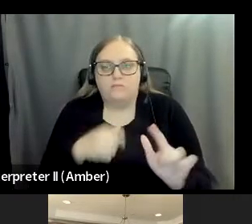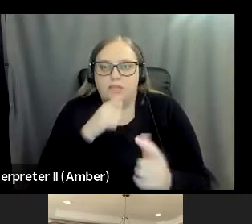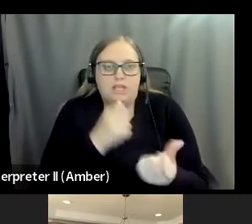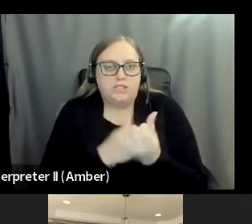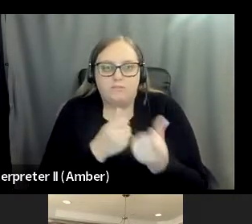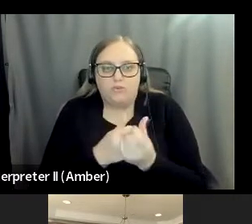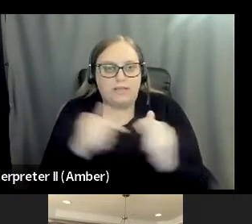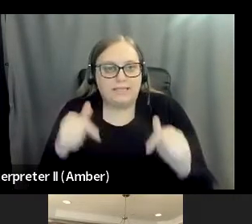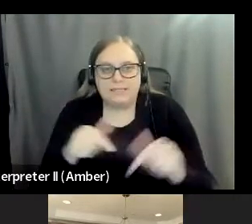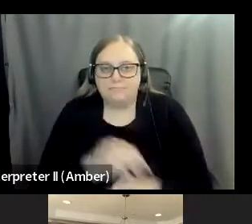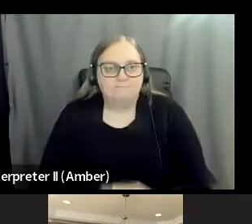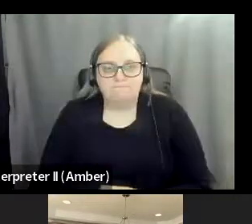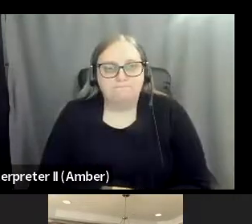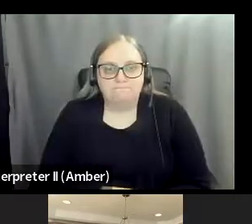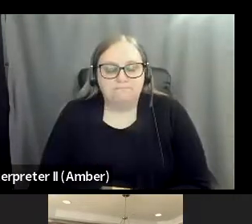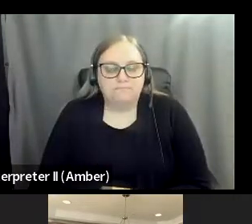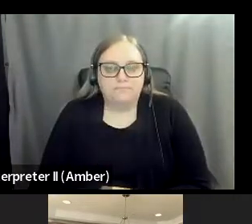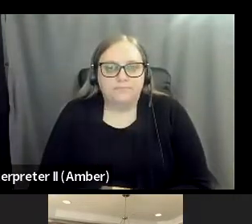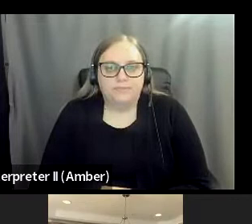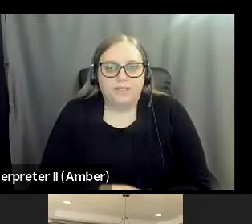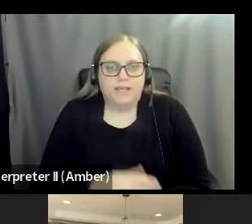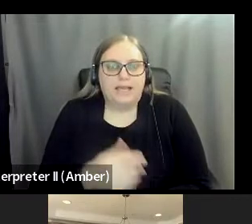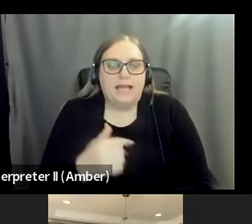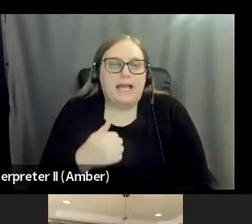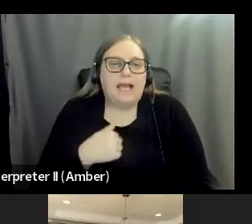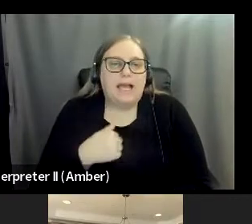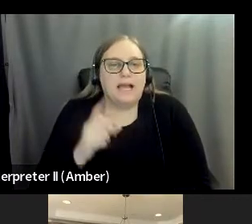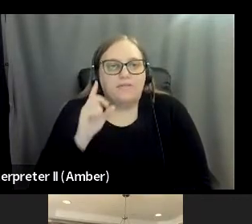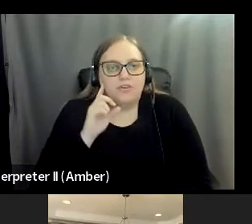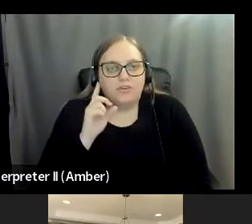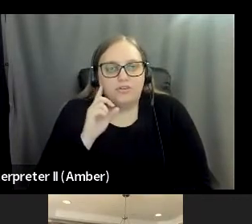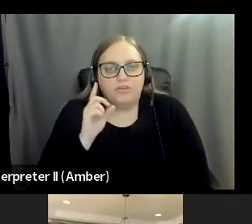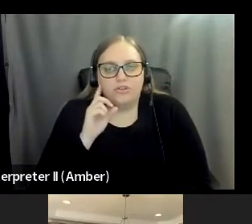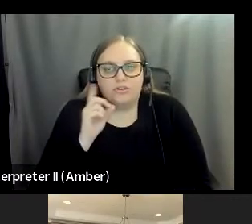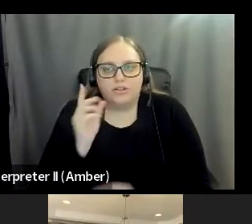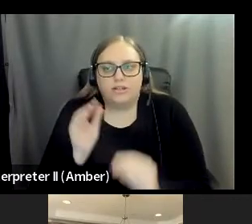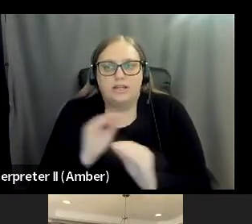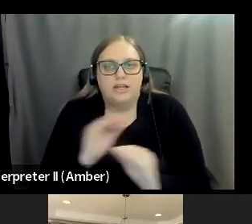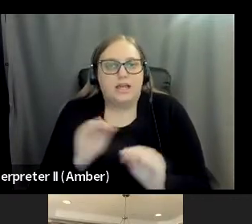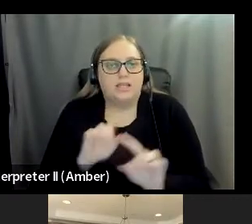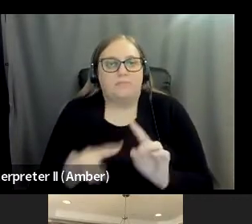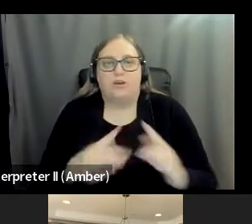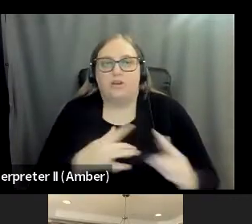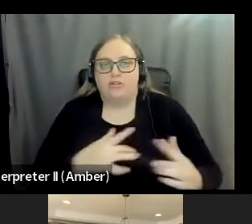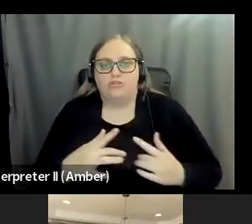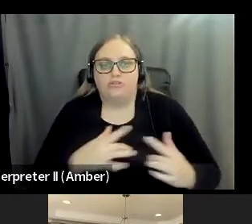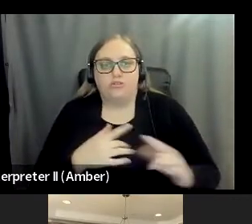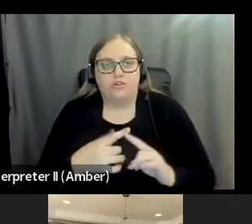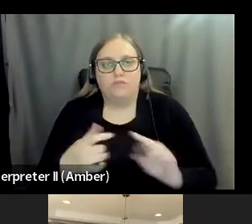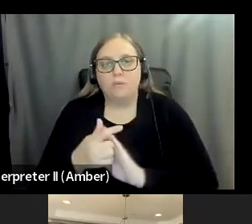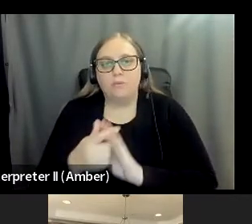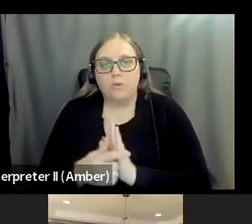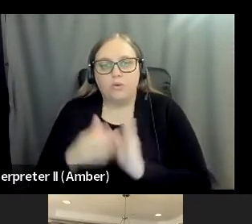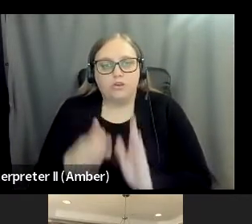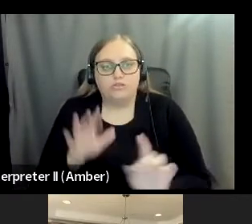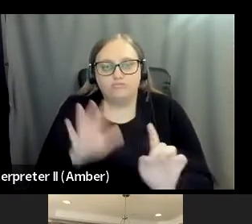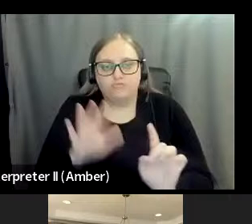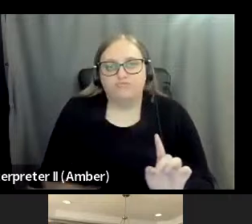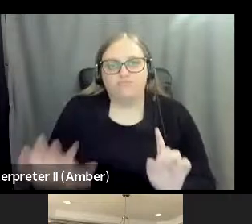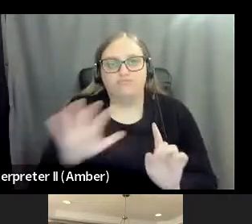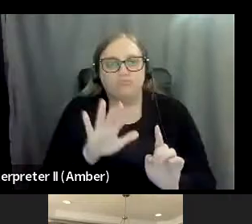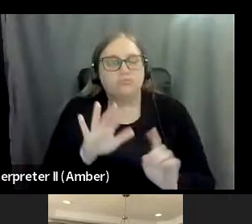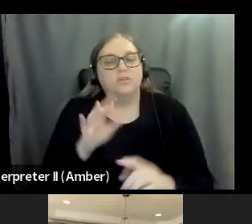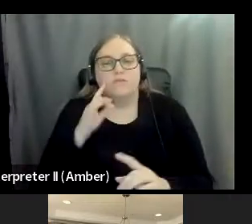this amendment. I have heard nothing but concern from lawyers all over the place